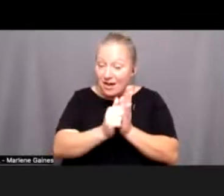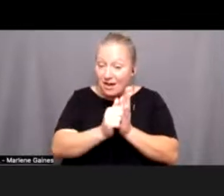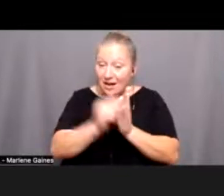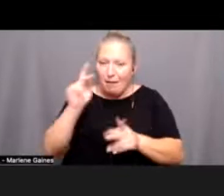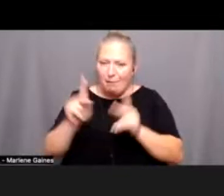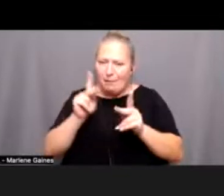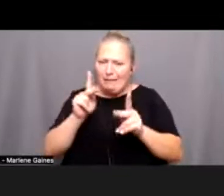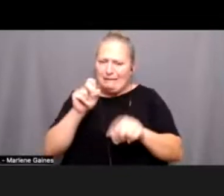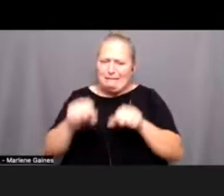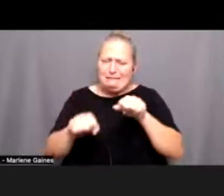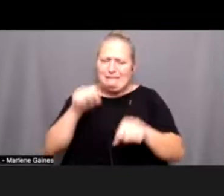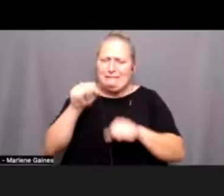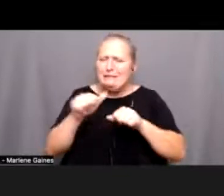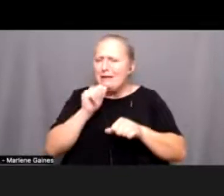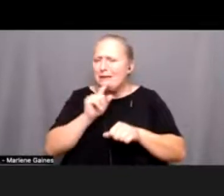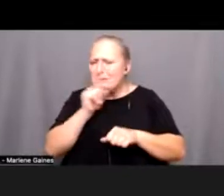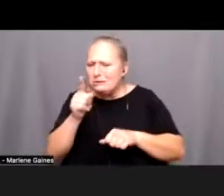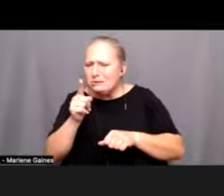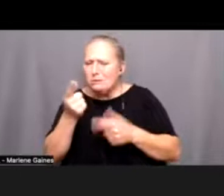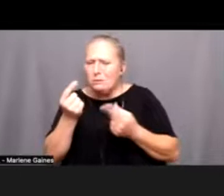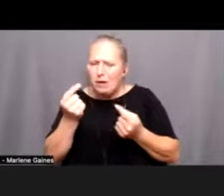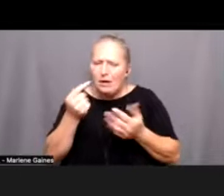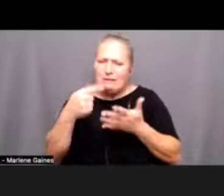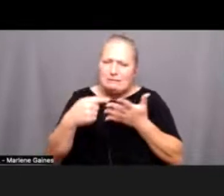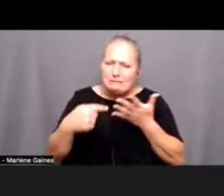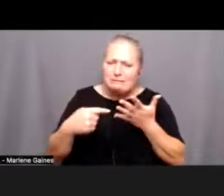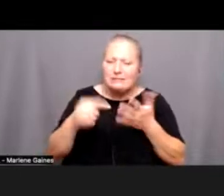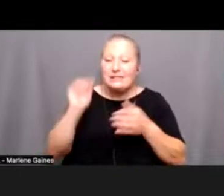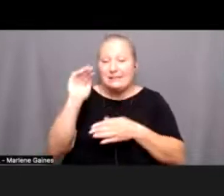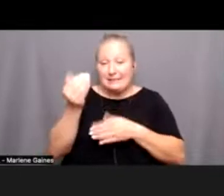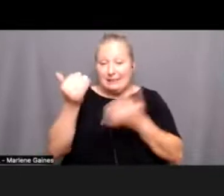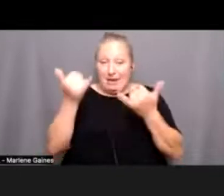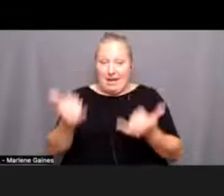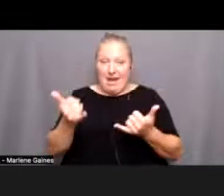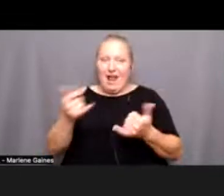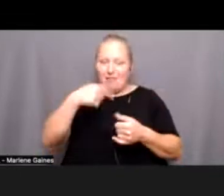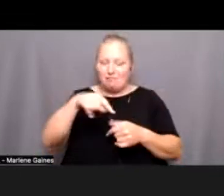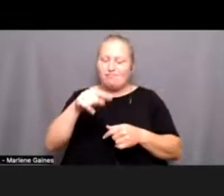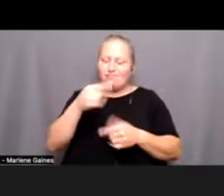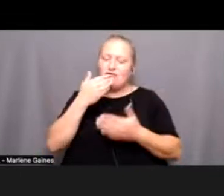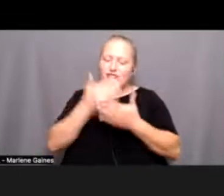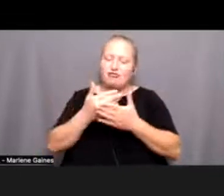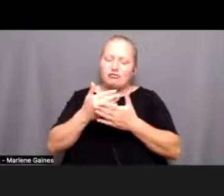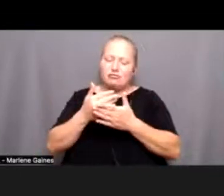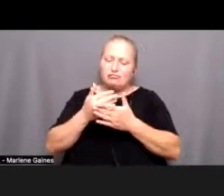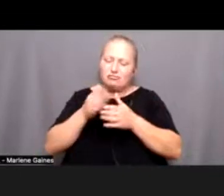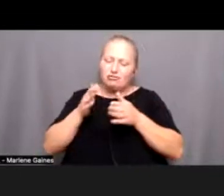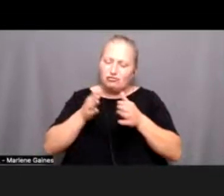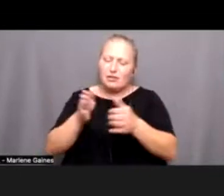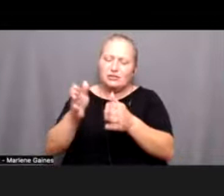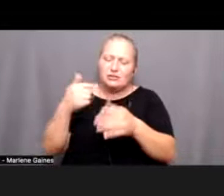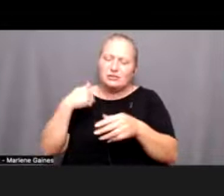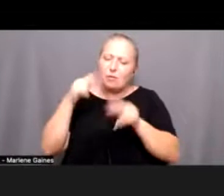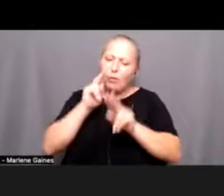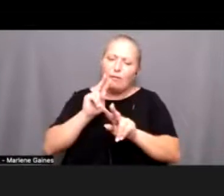were unsure and uncertain about what this is going to be. And it seems like we're now headed in a really great direction. I look